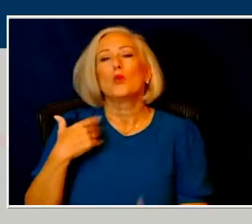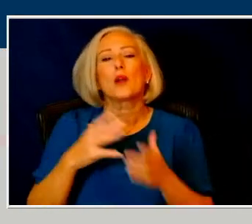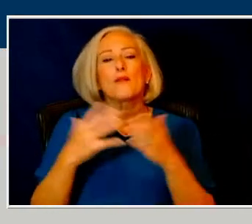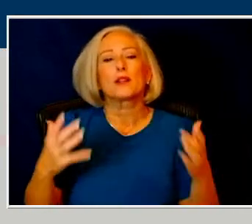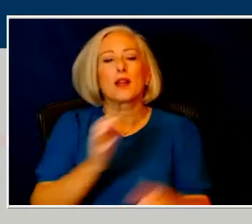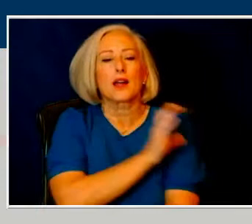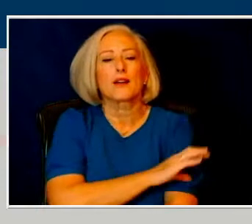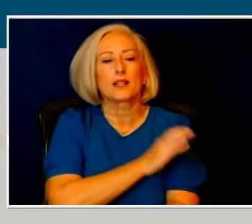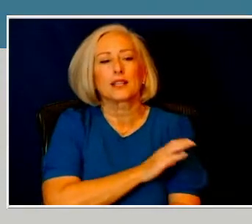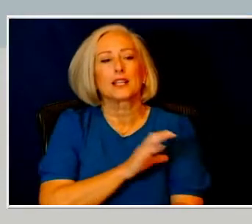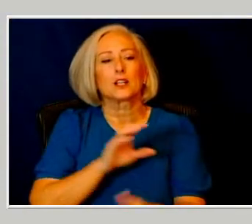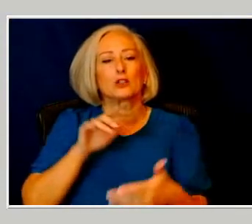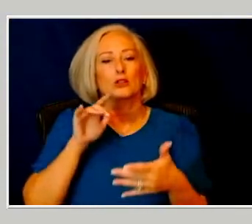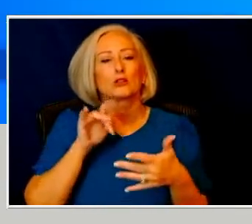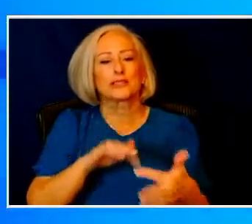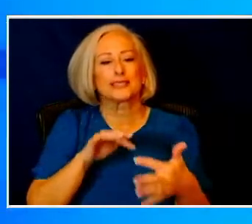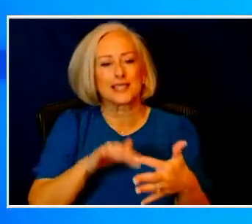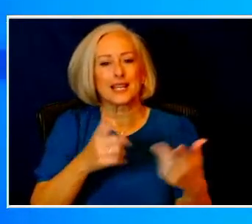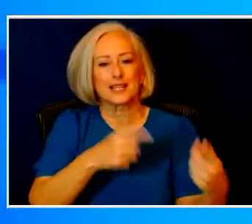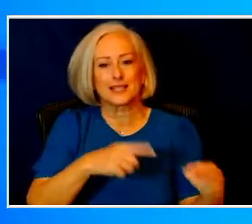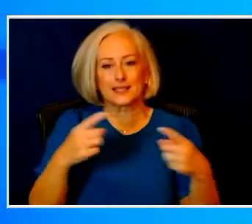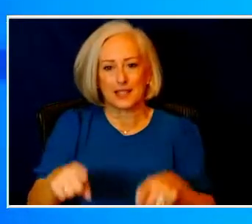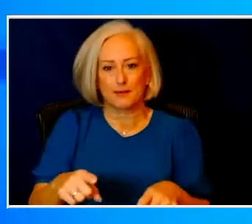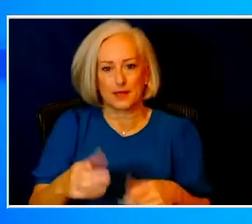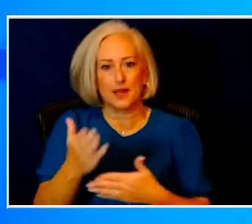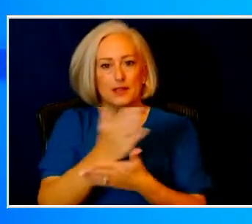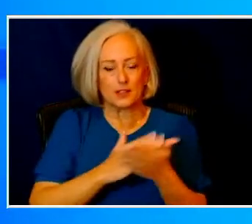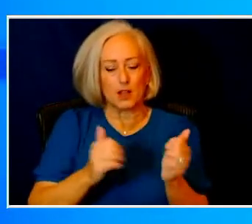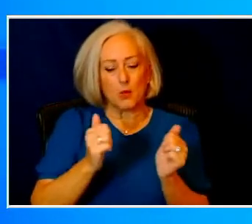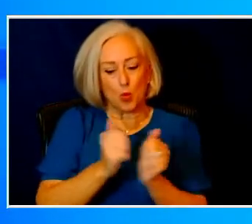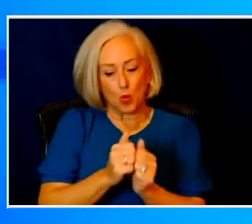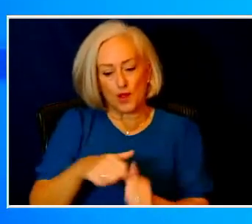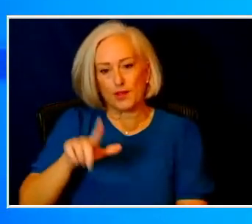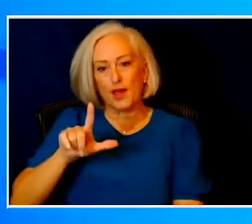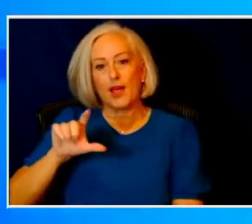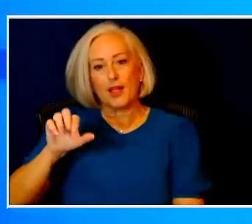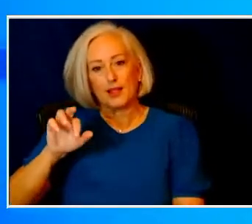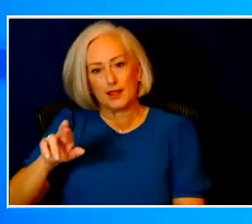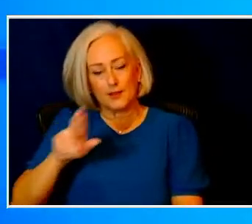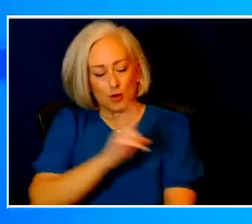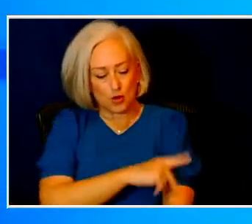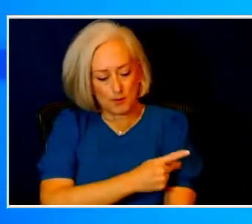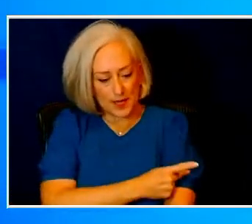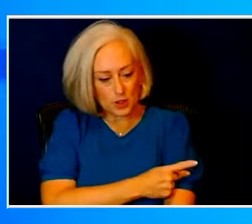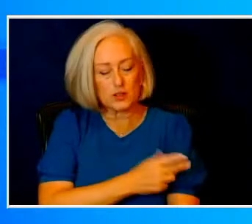that some of them are with liver patients and the weight management clinic and